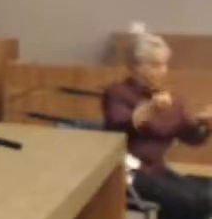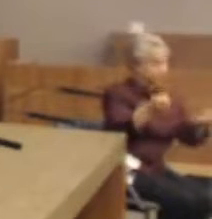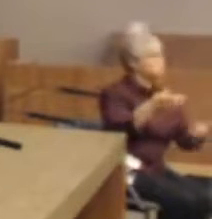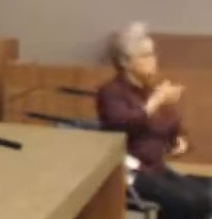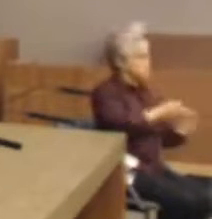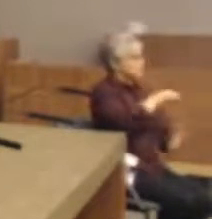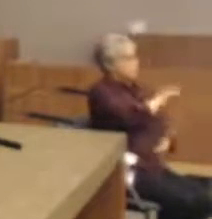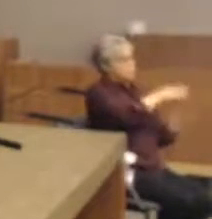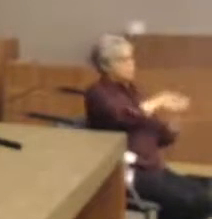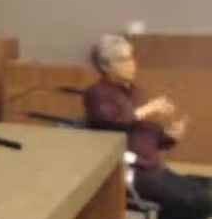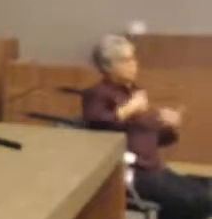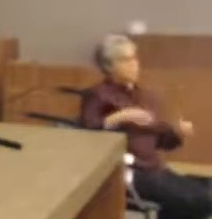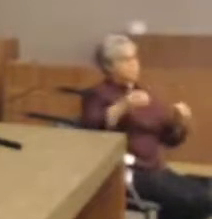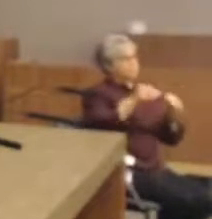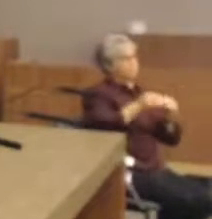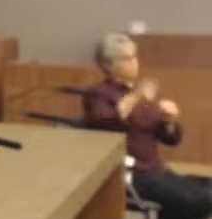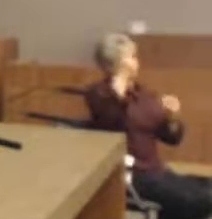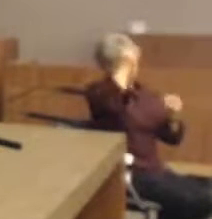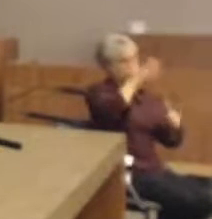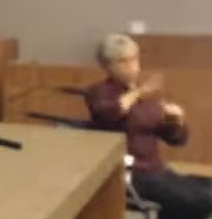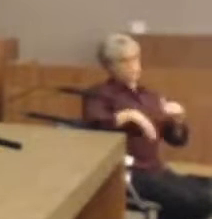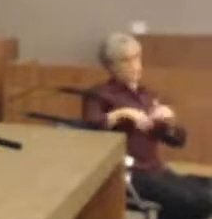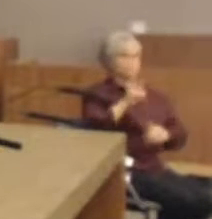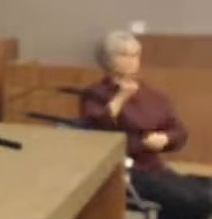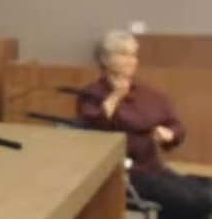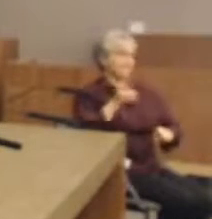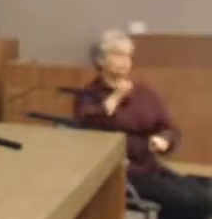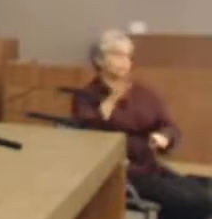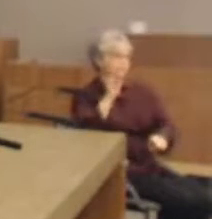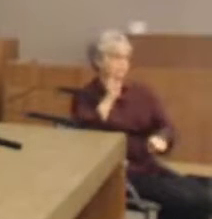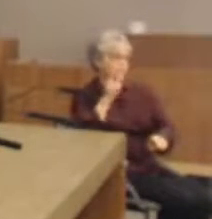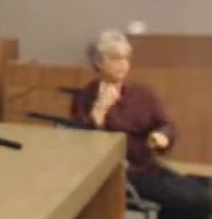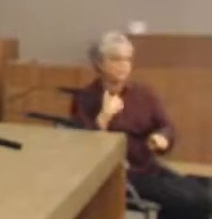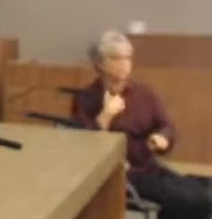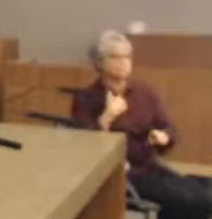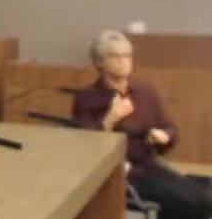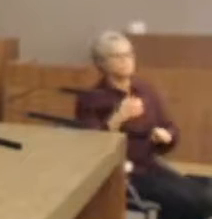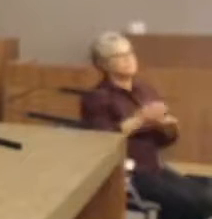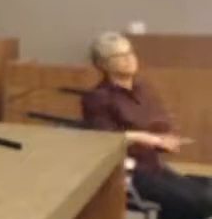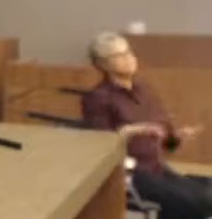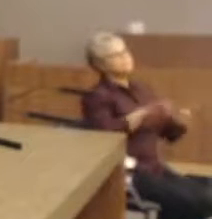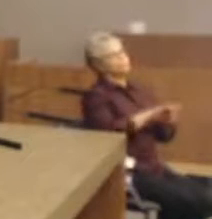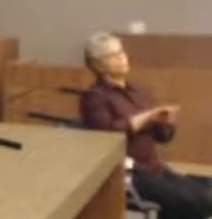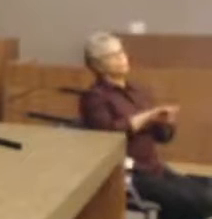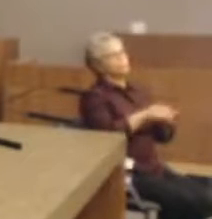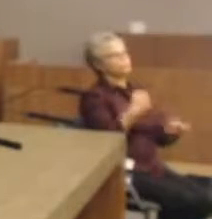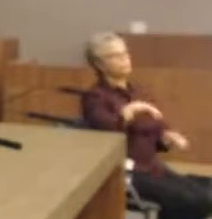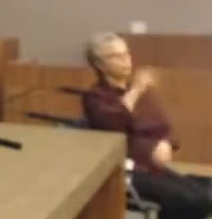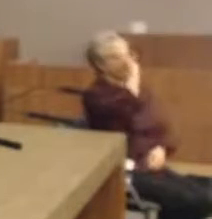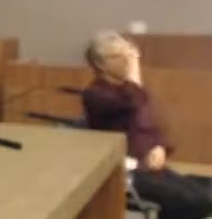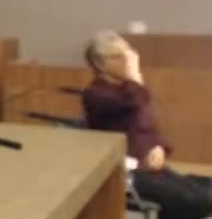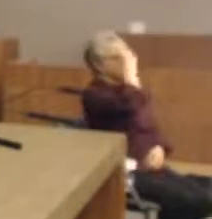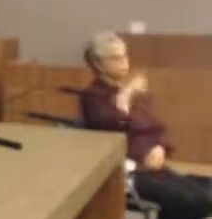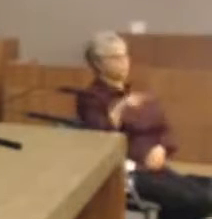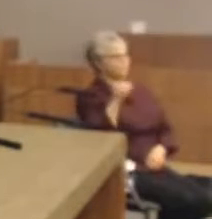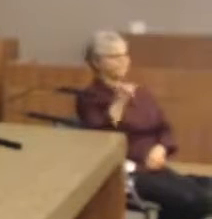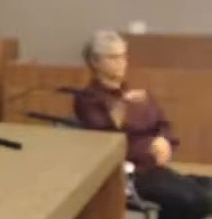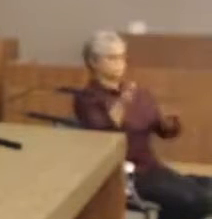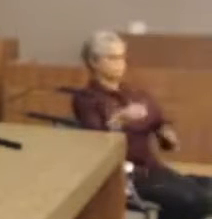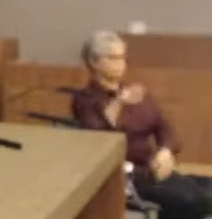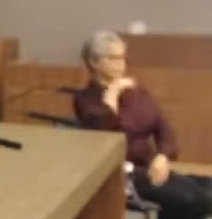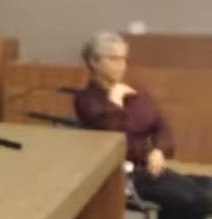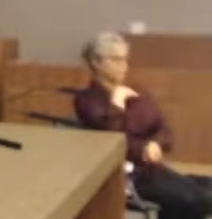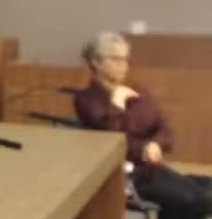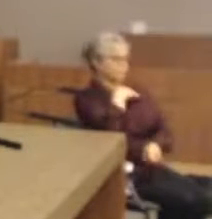themselves doesn't have. And it doesn't mean, I mean, I think the important thing is that we're not misinterpreting that as them lying or them, you